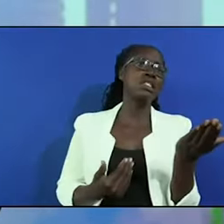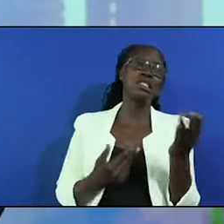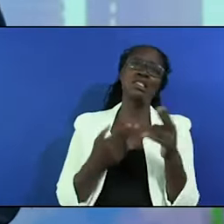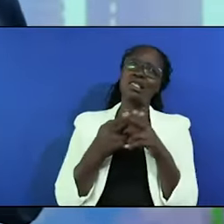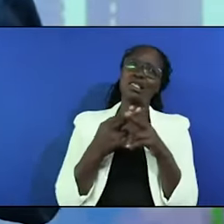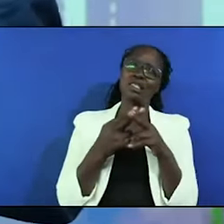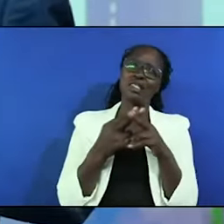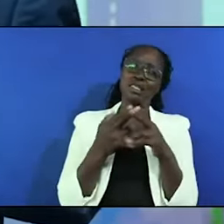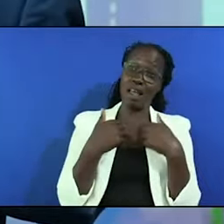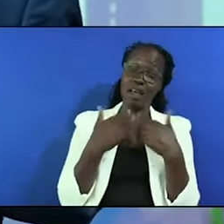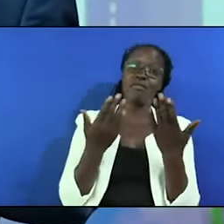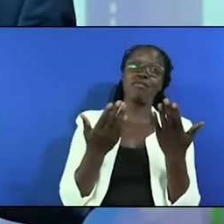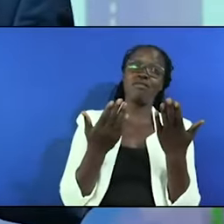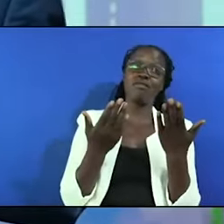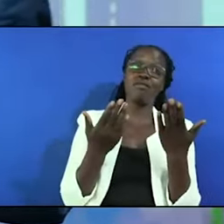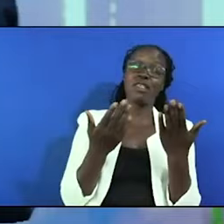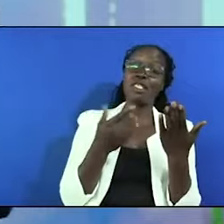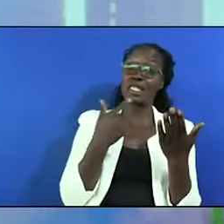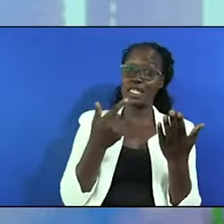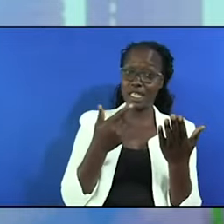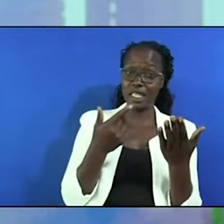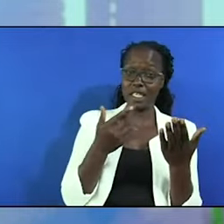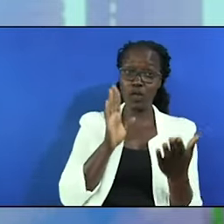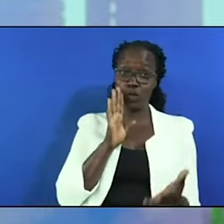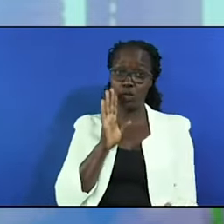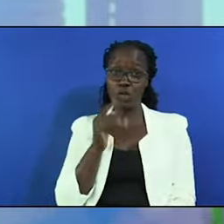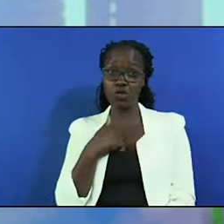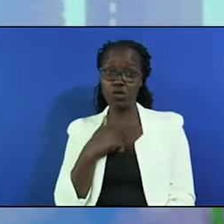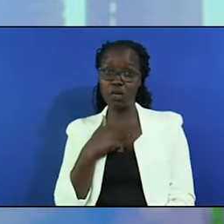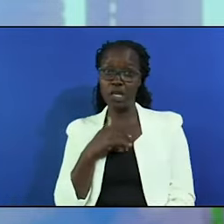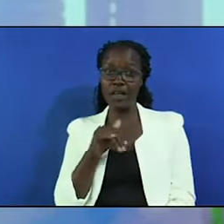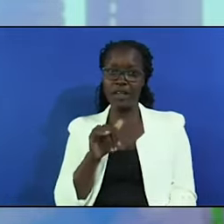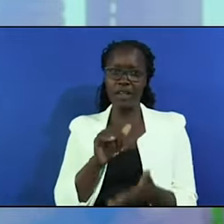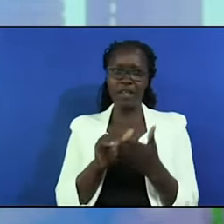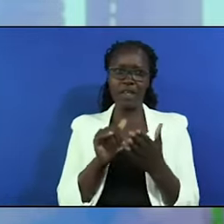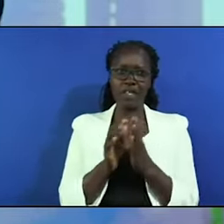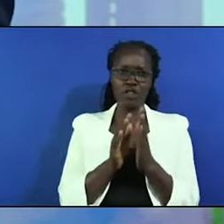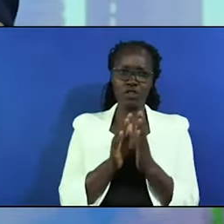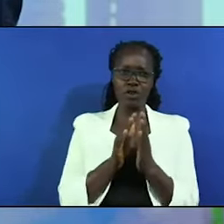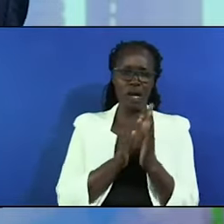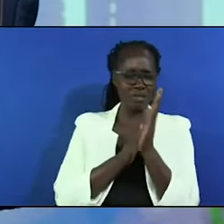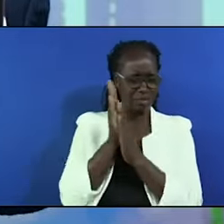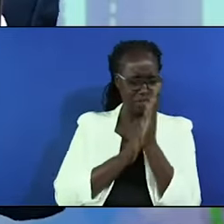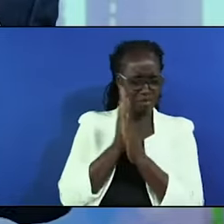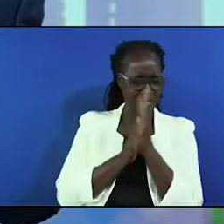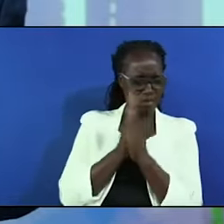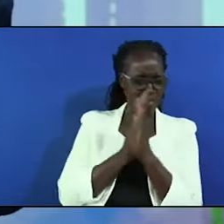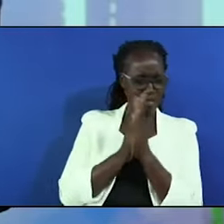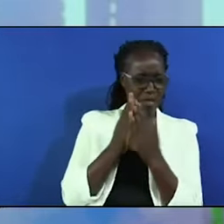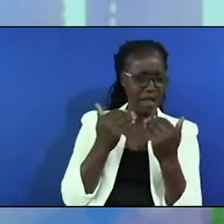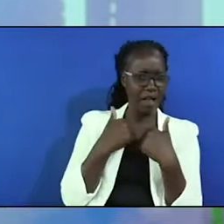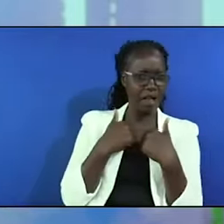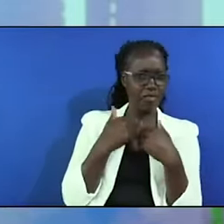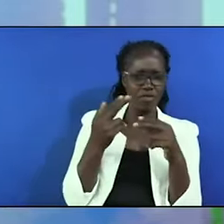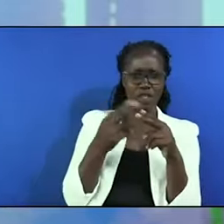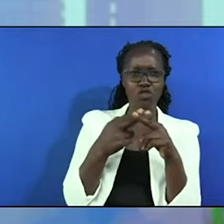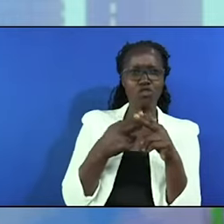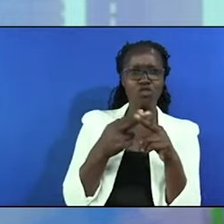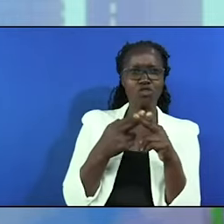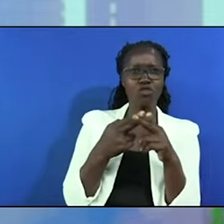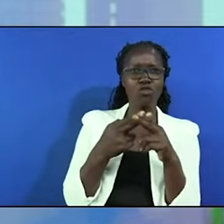you have here, you was telling me that you are really ambitious. And very